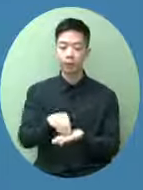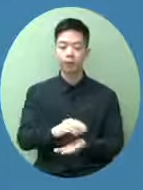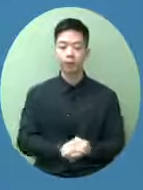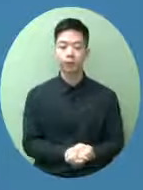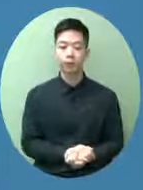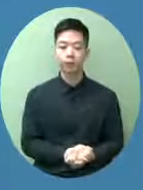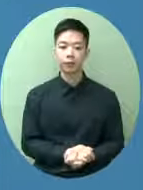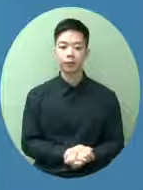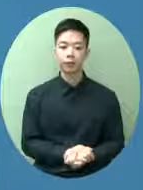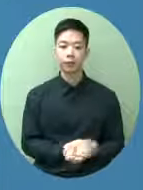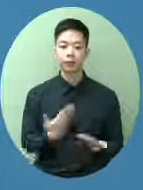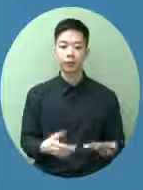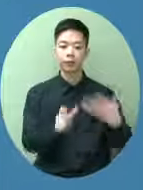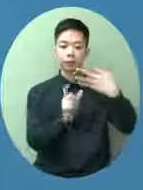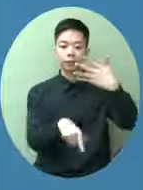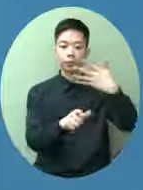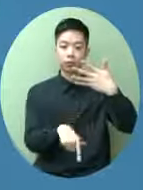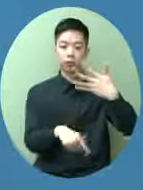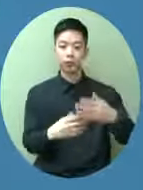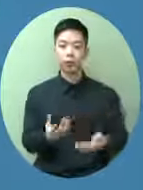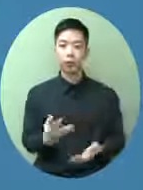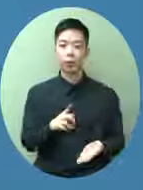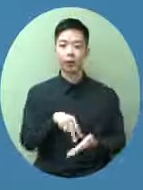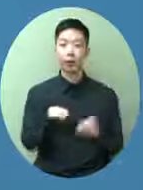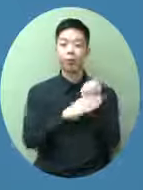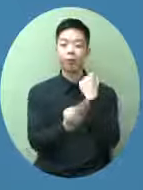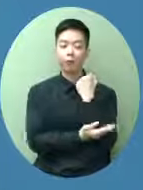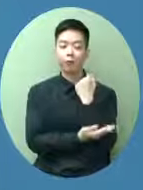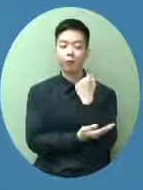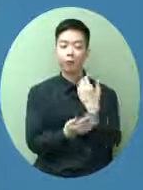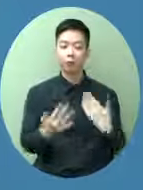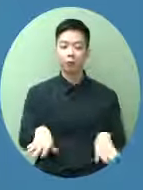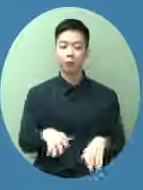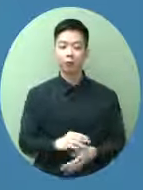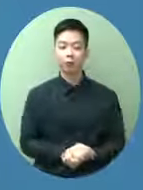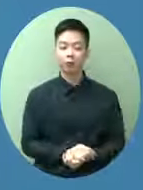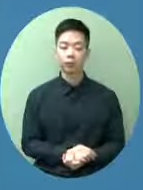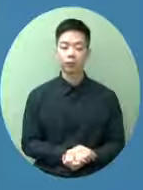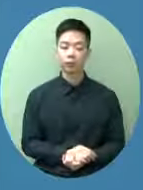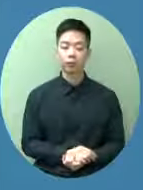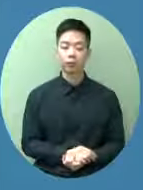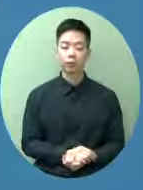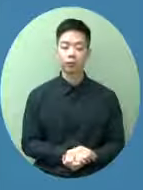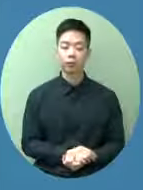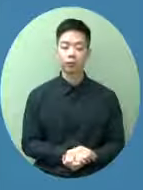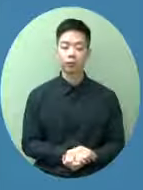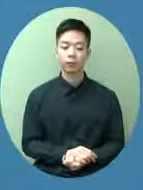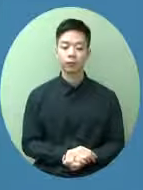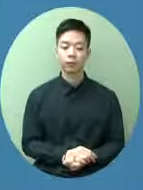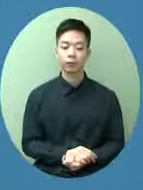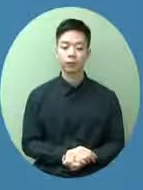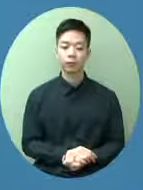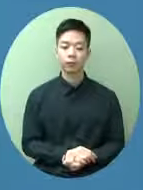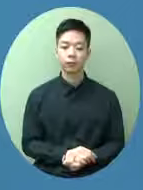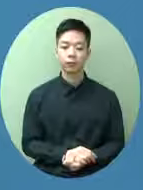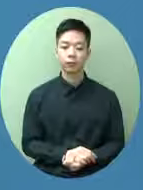yearto implement the amendments to Annex 1 and Annex 2passed by the National People's Congress Standing Committeeand